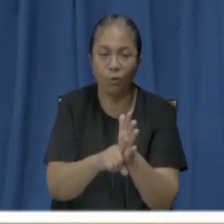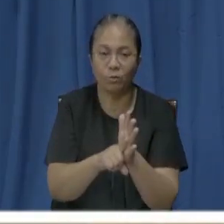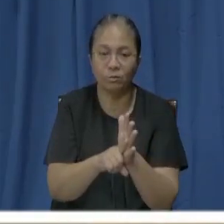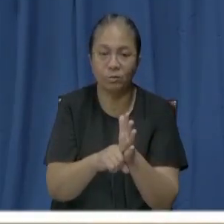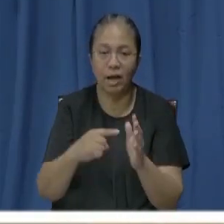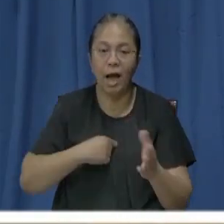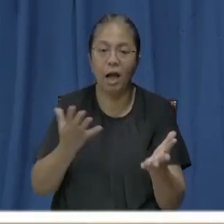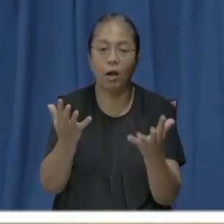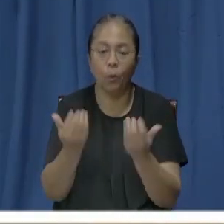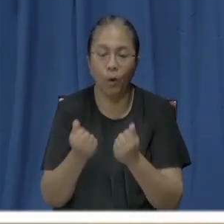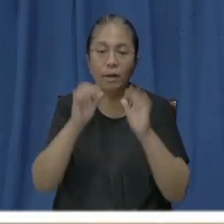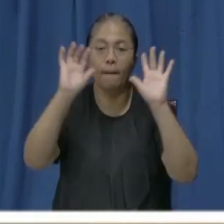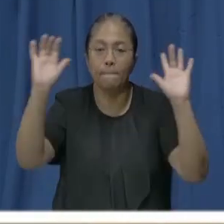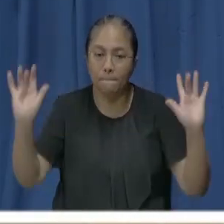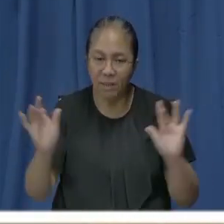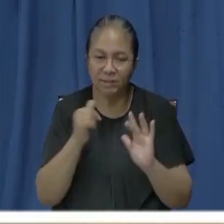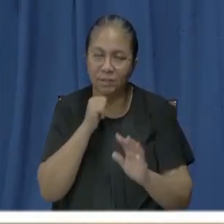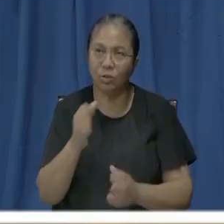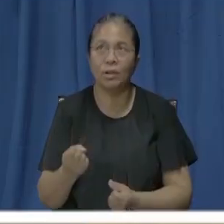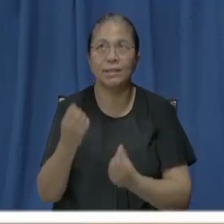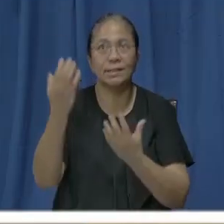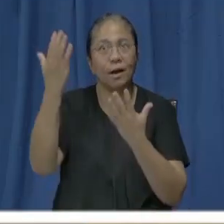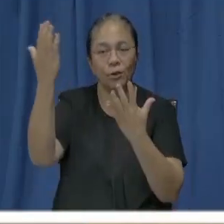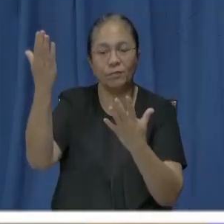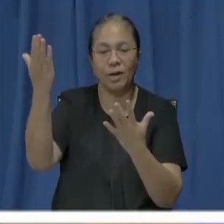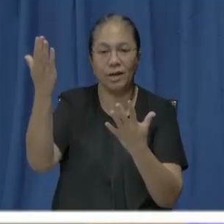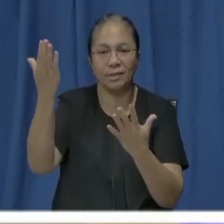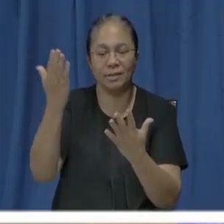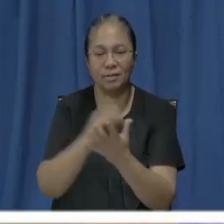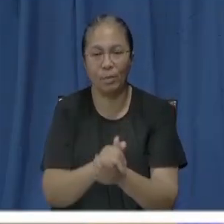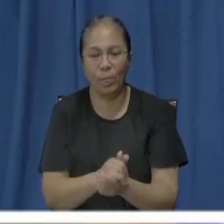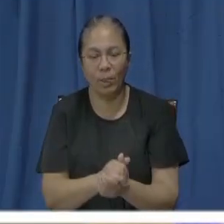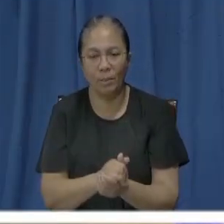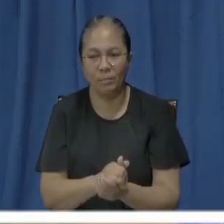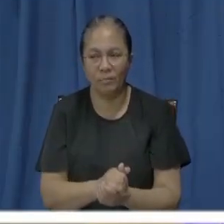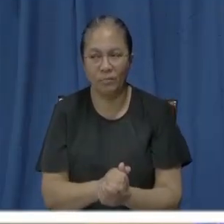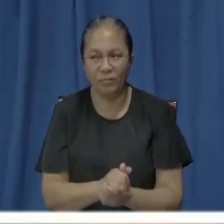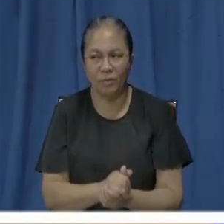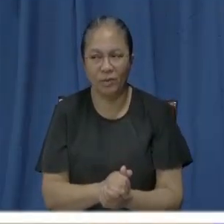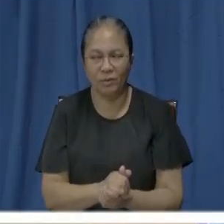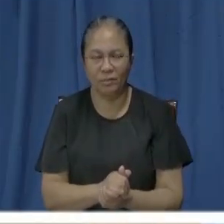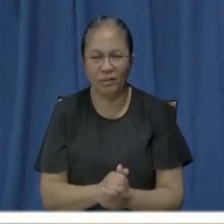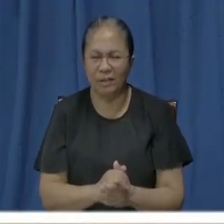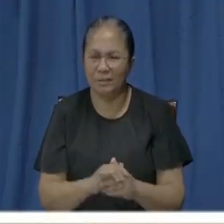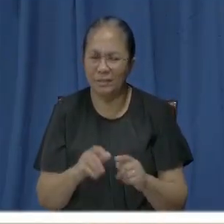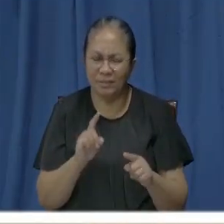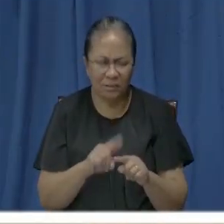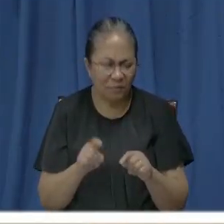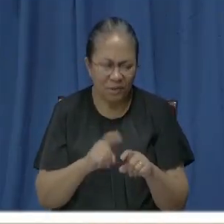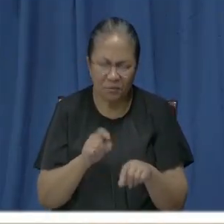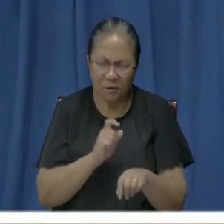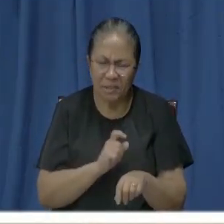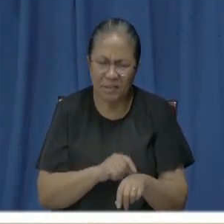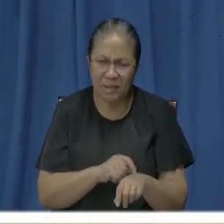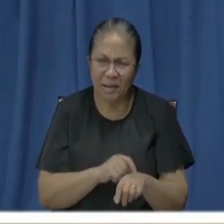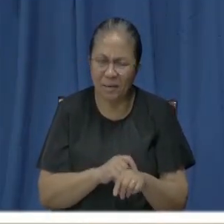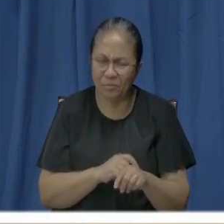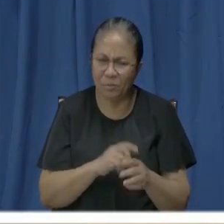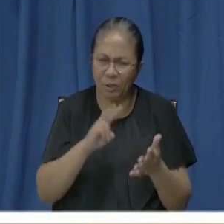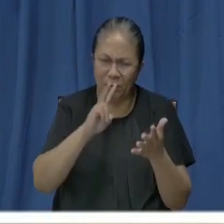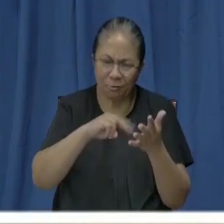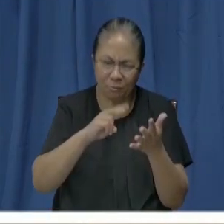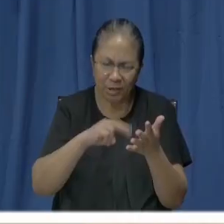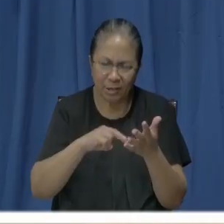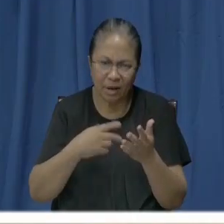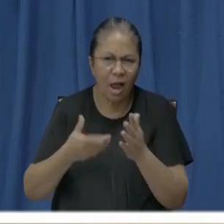is mercy, not sacrifice. And there's so many instances. The prodigal son, which we had